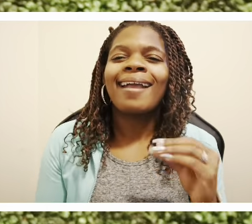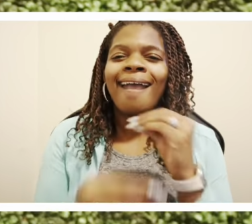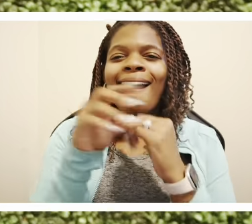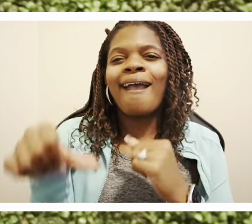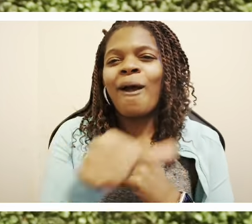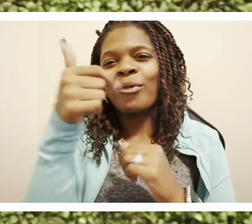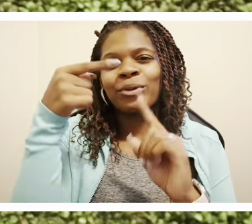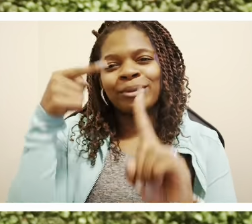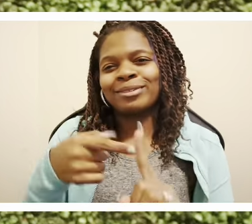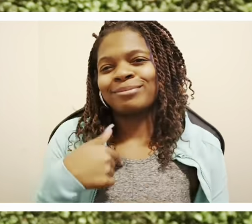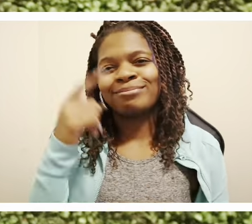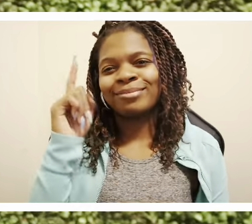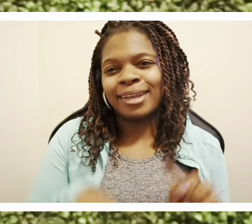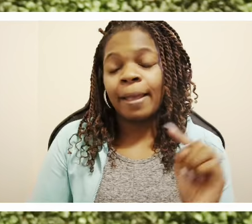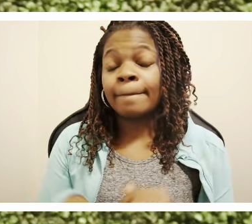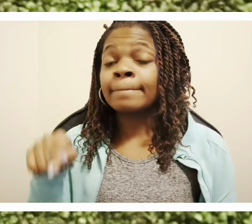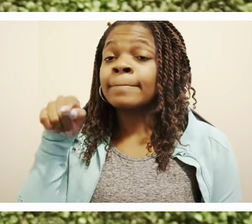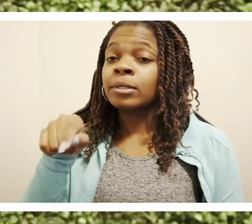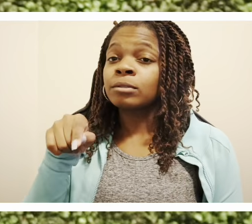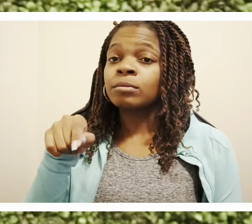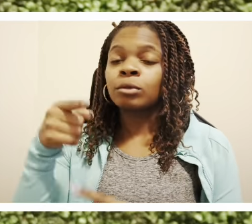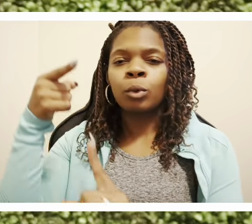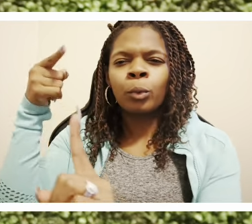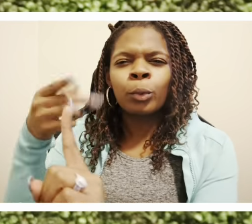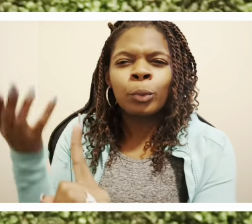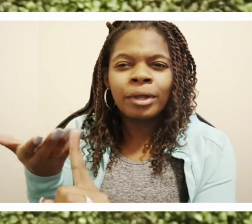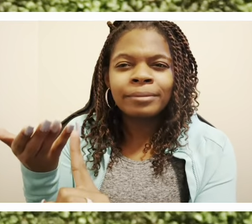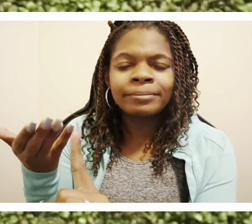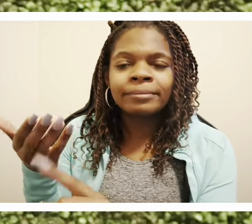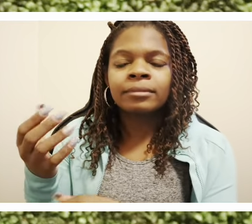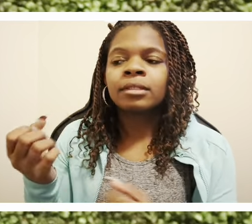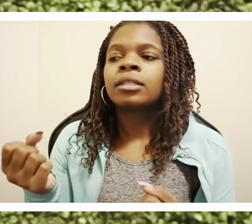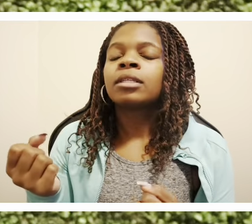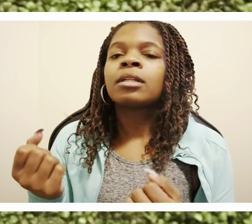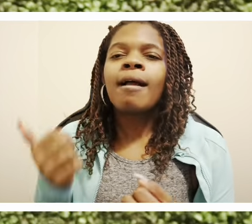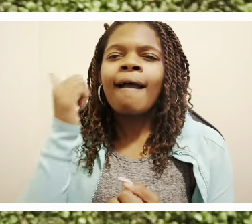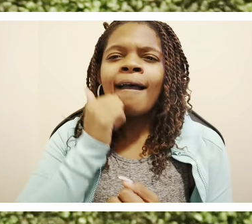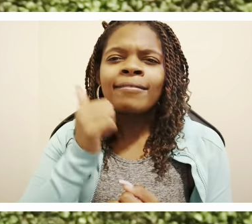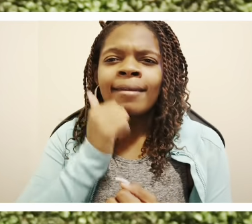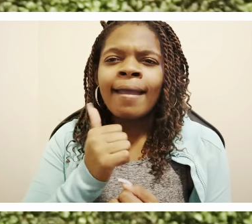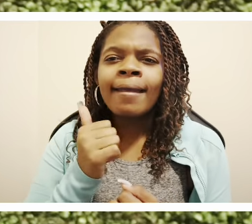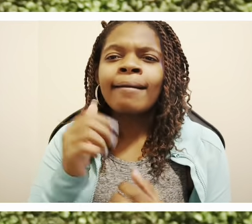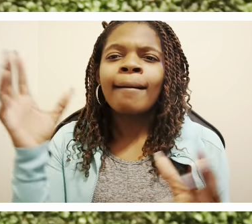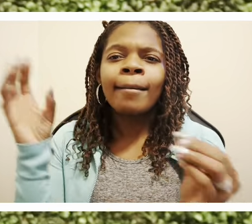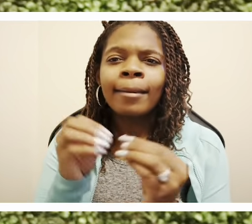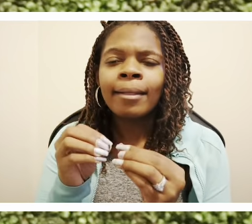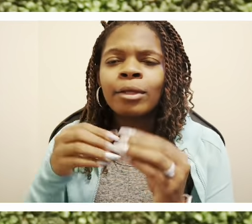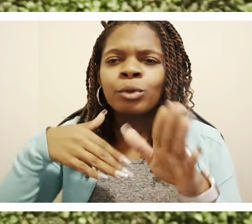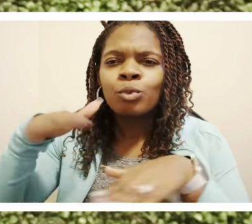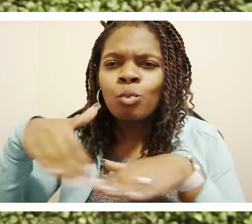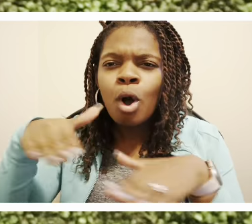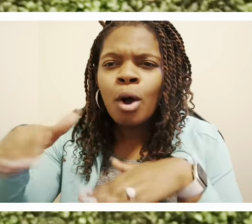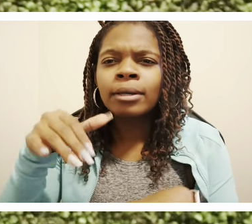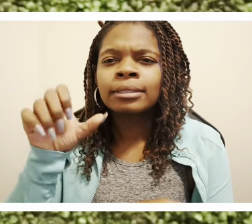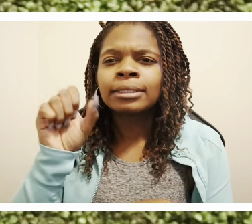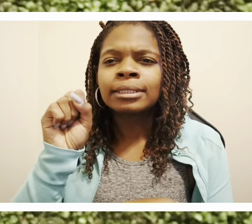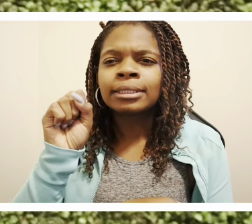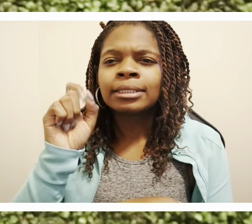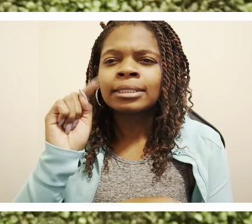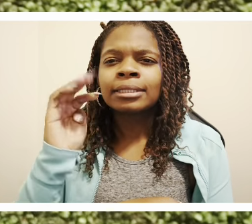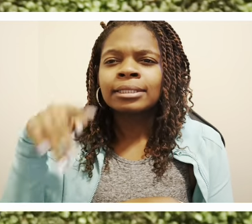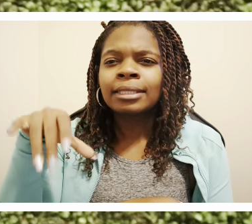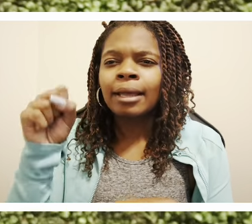for you are how many steps you get during the day. Ideally, you know, they recommend like 10,000, but you can change